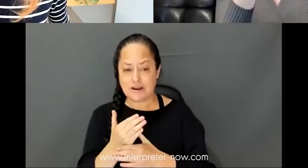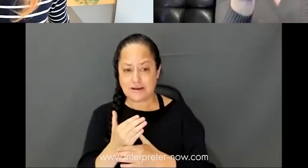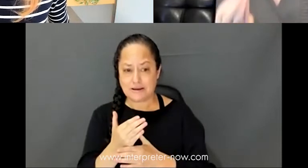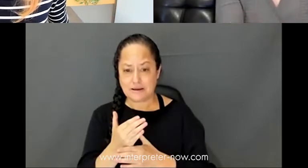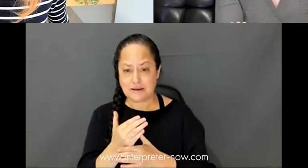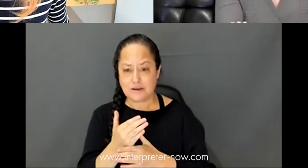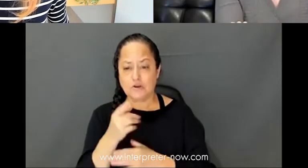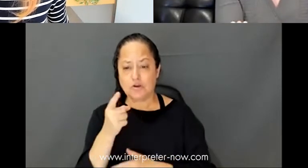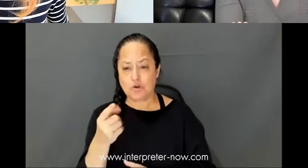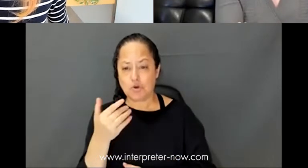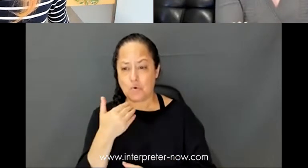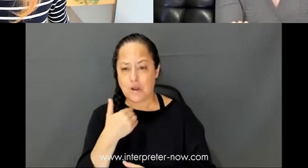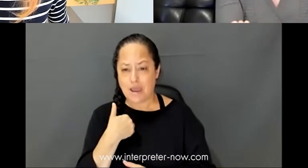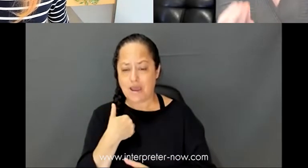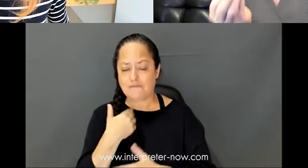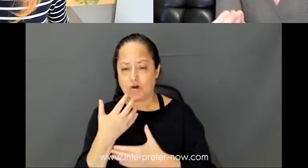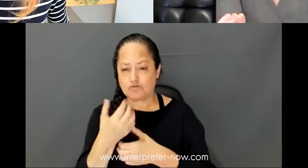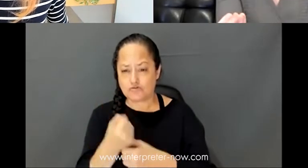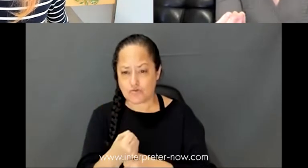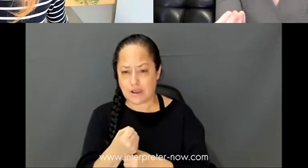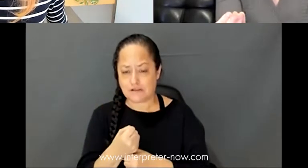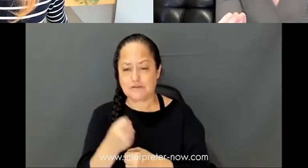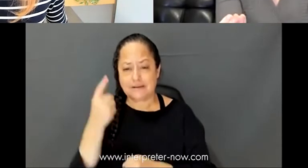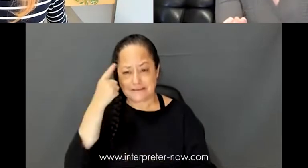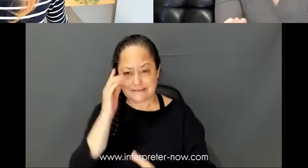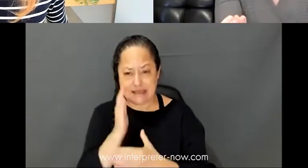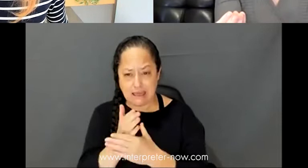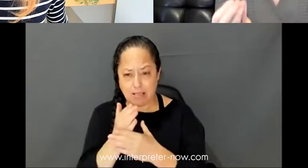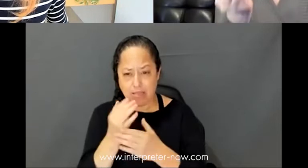at least had a toehold on trust, psychological safety,